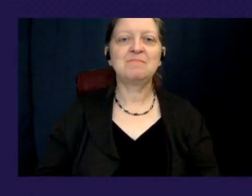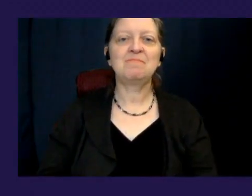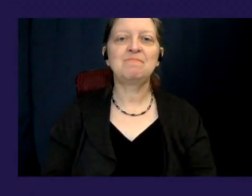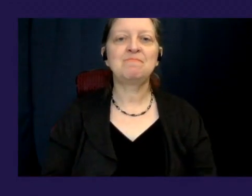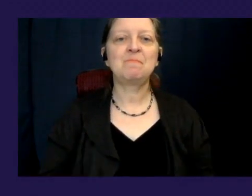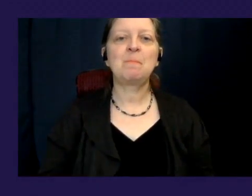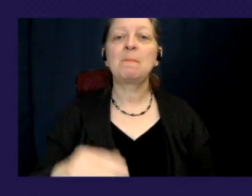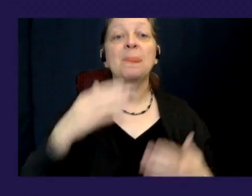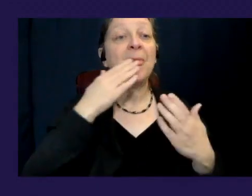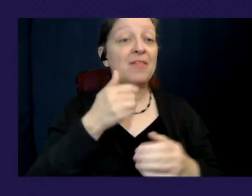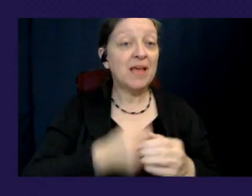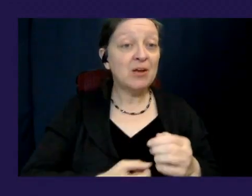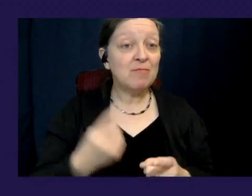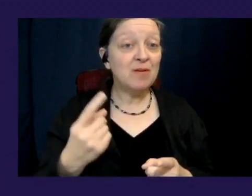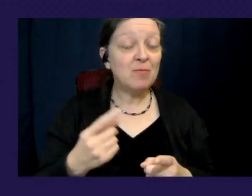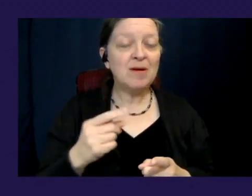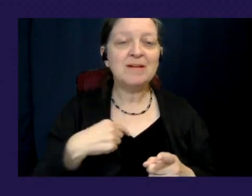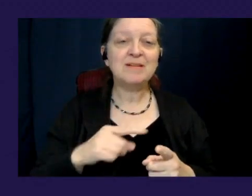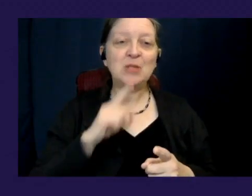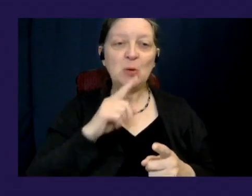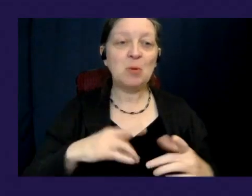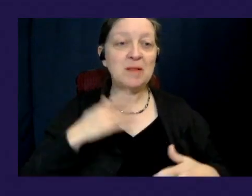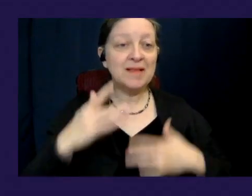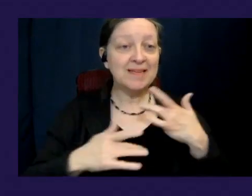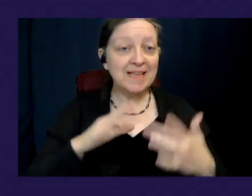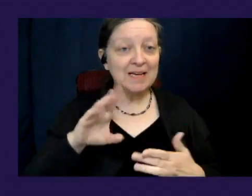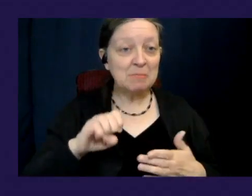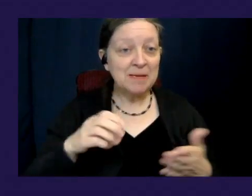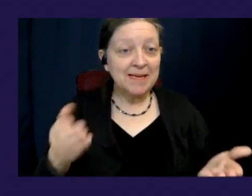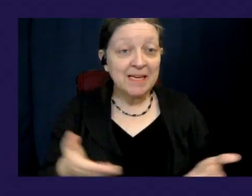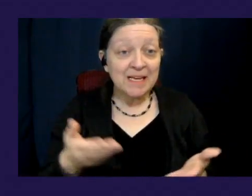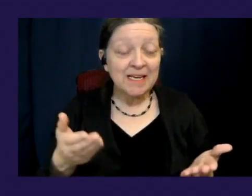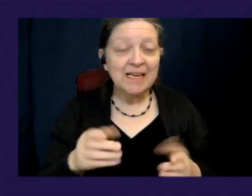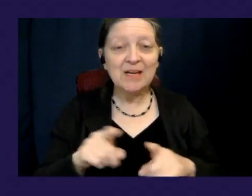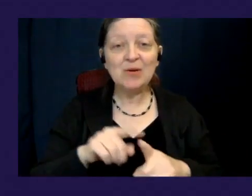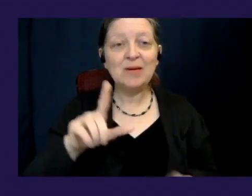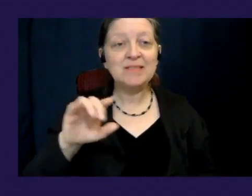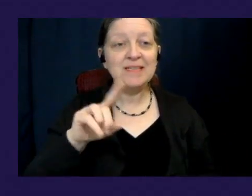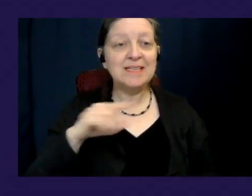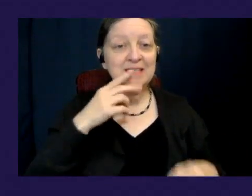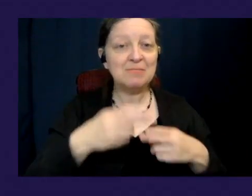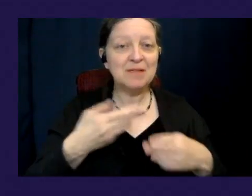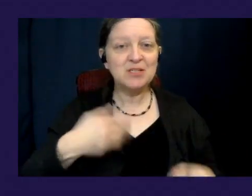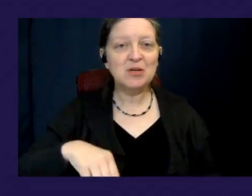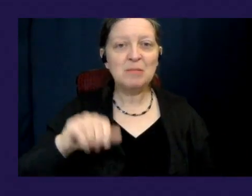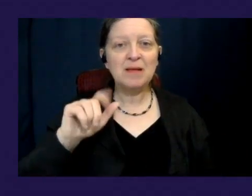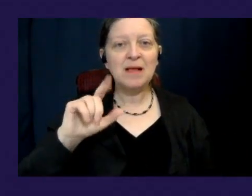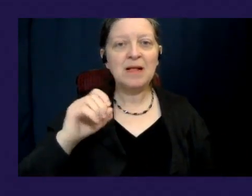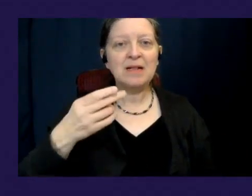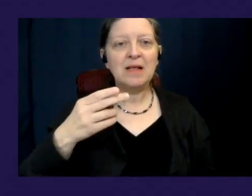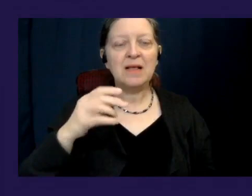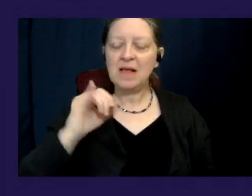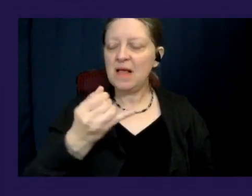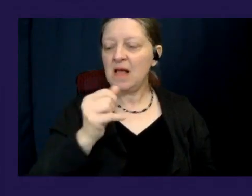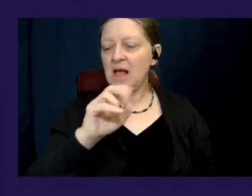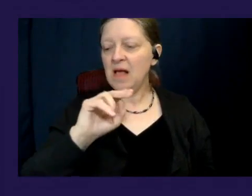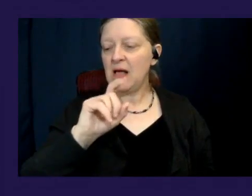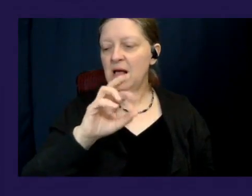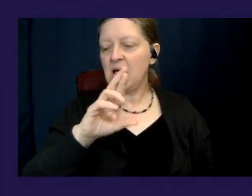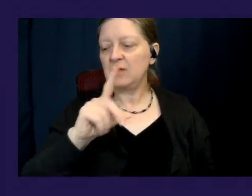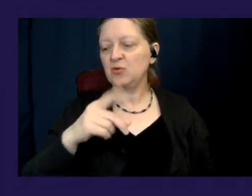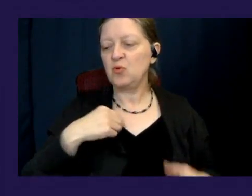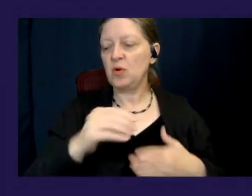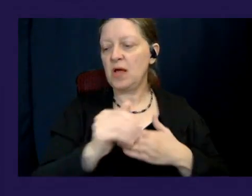Thanks, everyone. So really excited to be here. As Liz mentioned, I'm Alejandro. I'm the lead social scientist for the Rooted in Trust project.